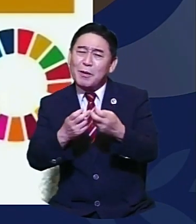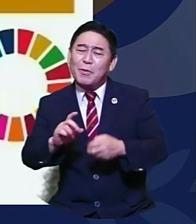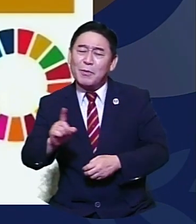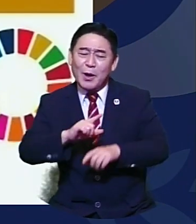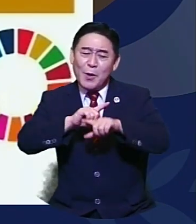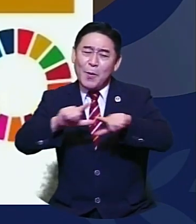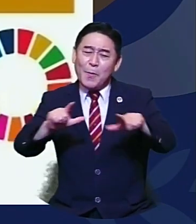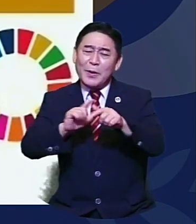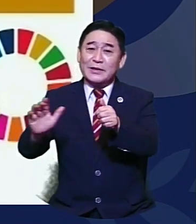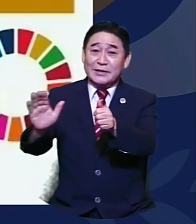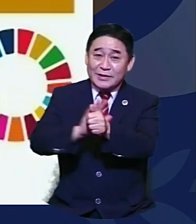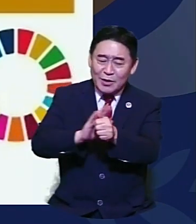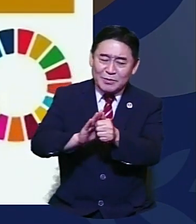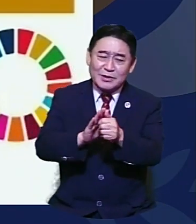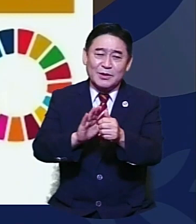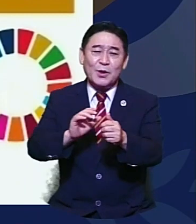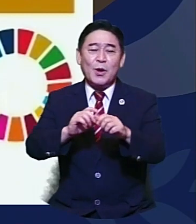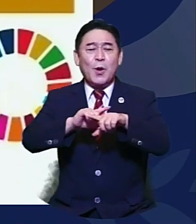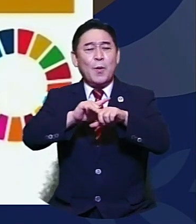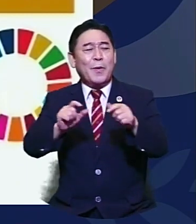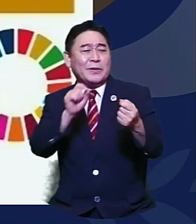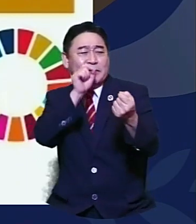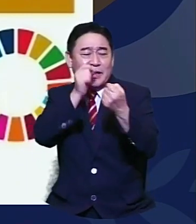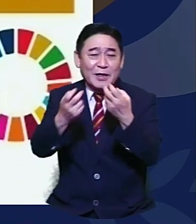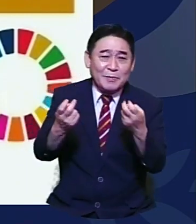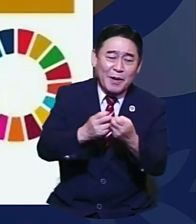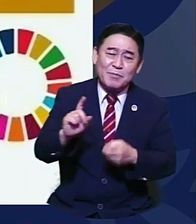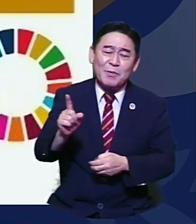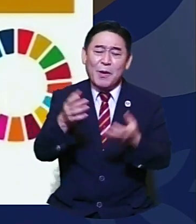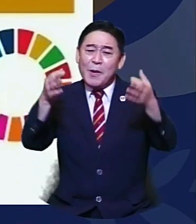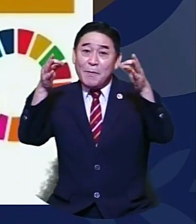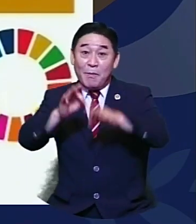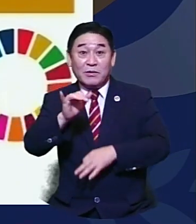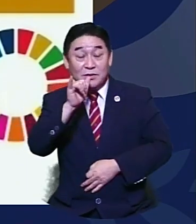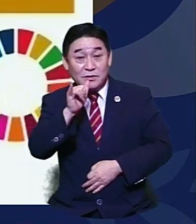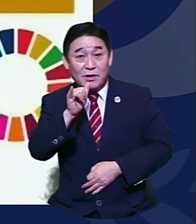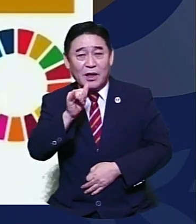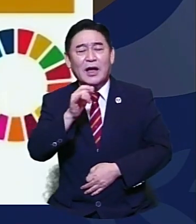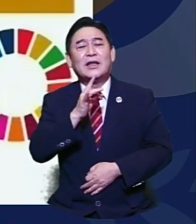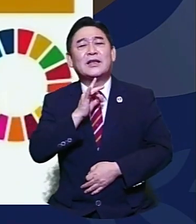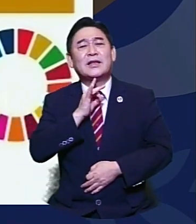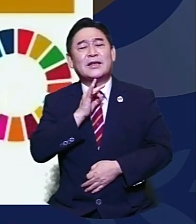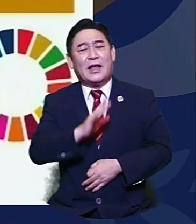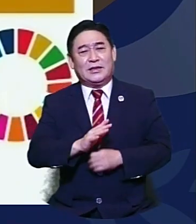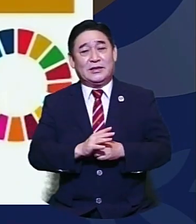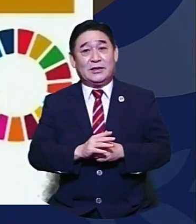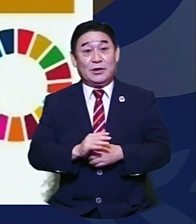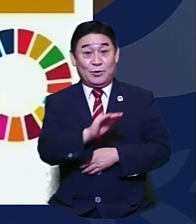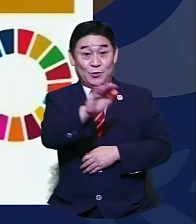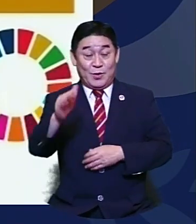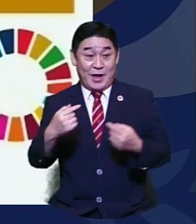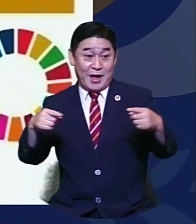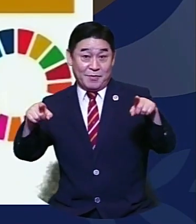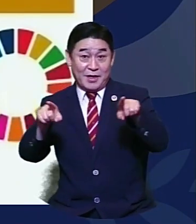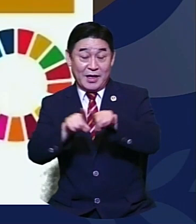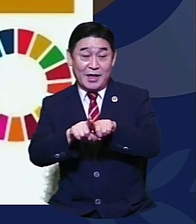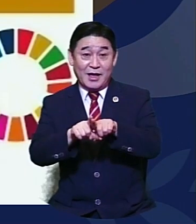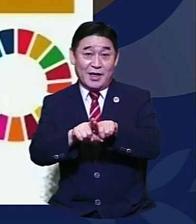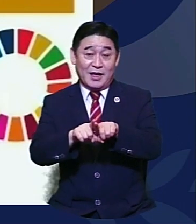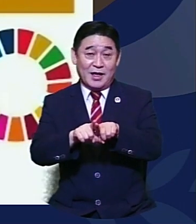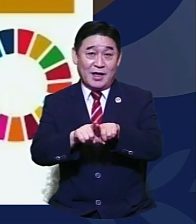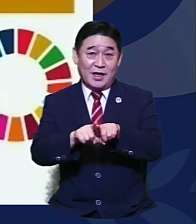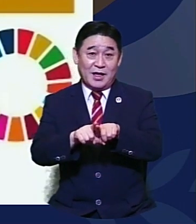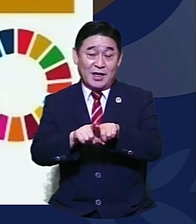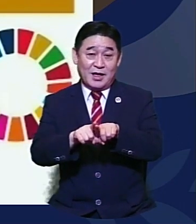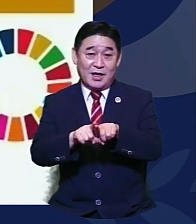access funds? We've got 100 funds out there. Many of them have not been touched. You know, what can we do to leverage what's out there and also bring